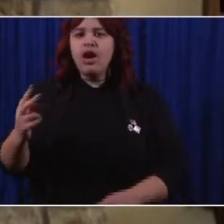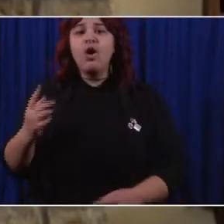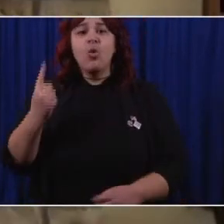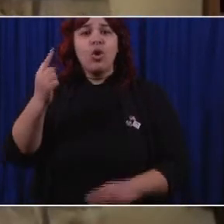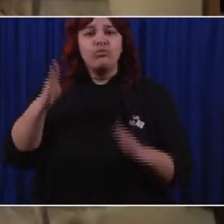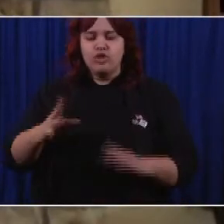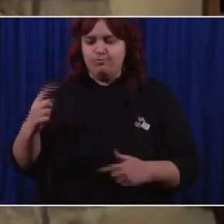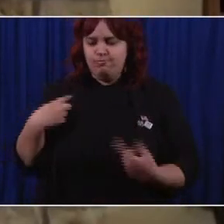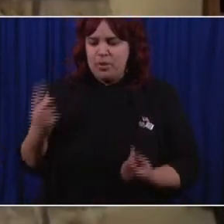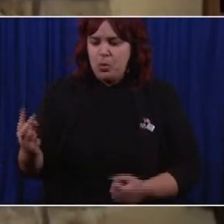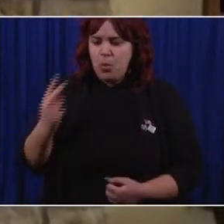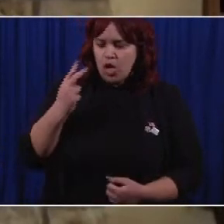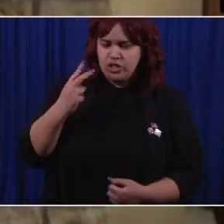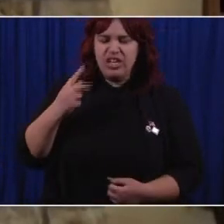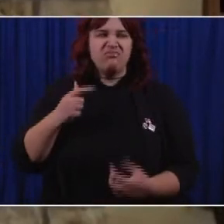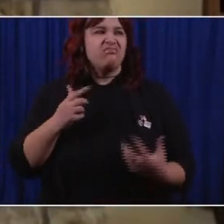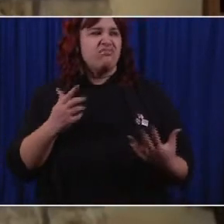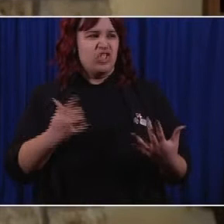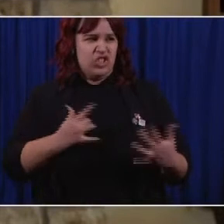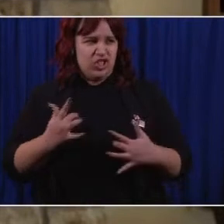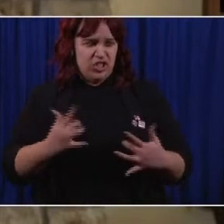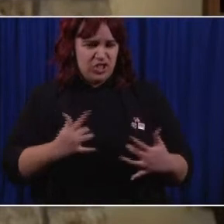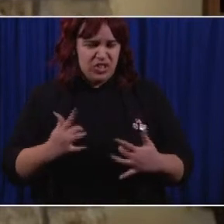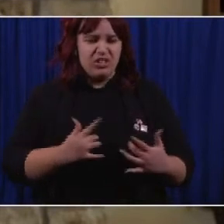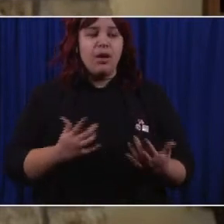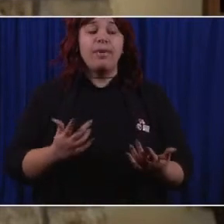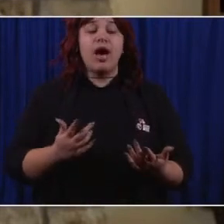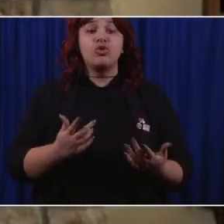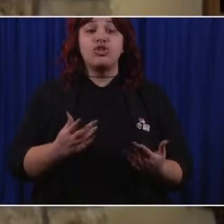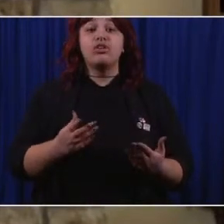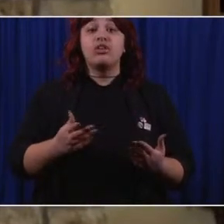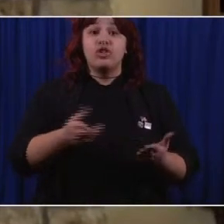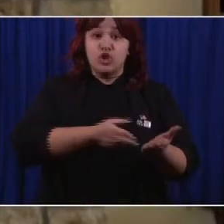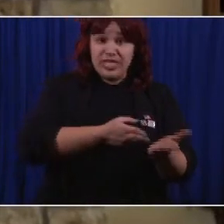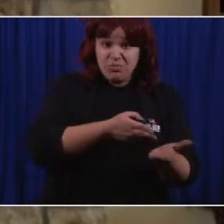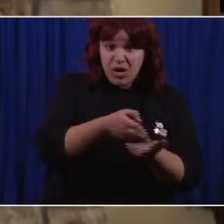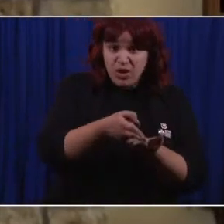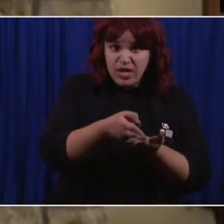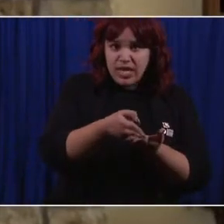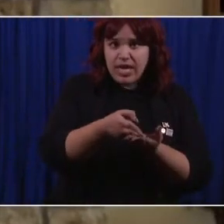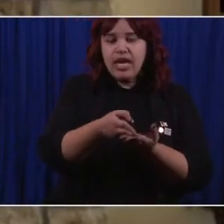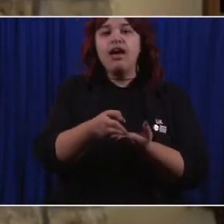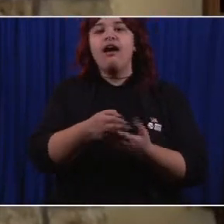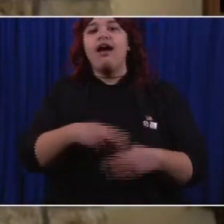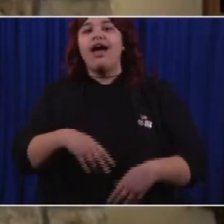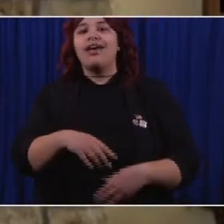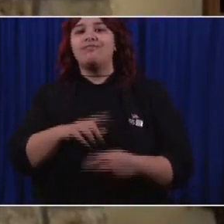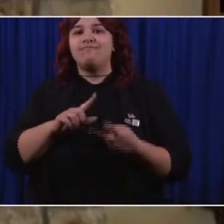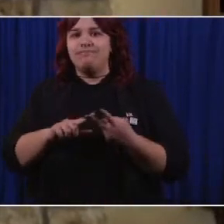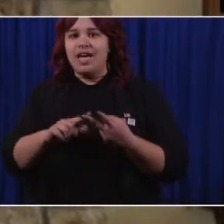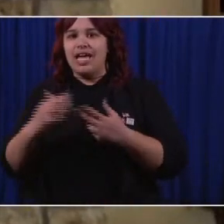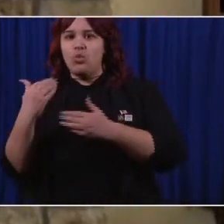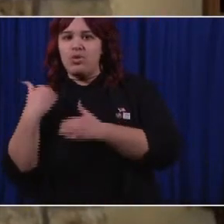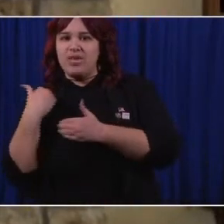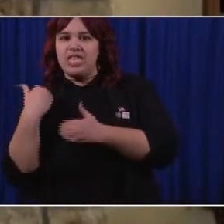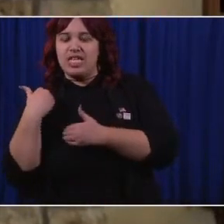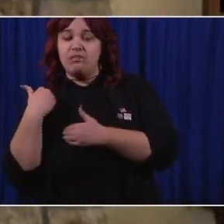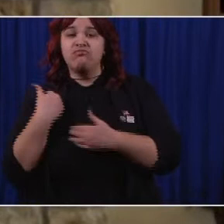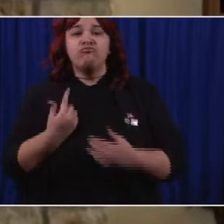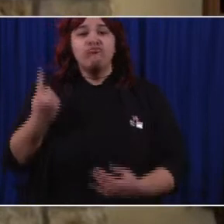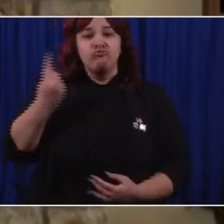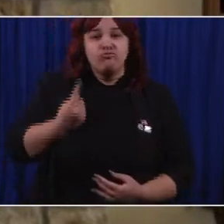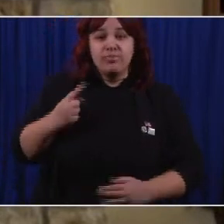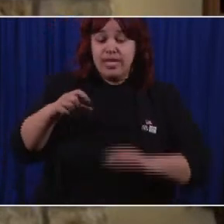about both transparency and accountability. She is wondering if the state health department, for example, will be tracking each one of these doses